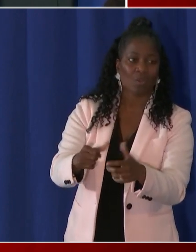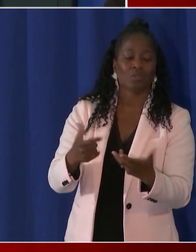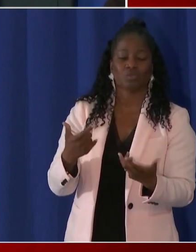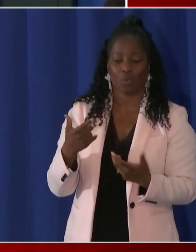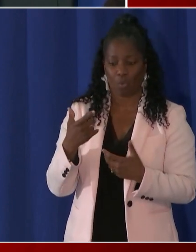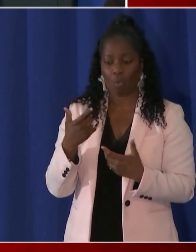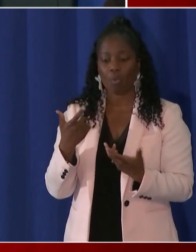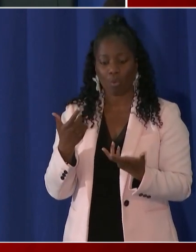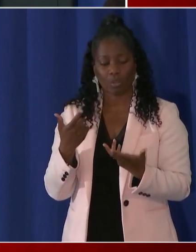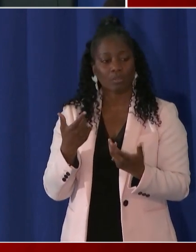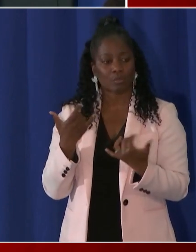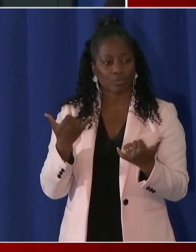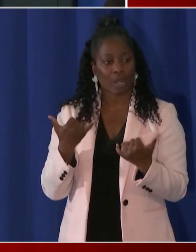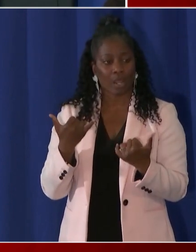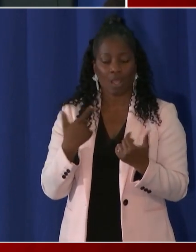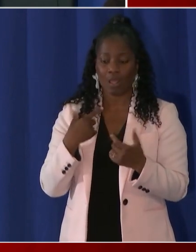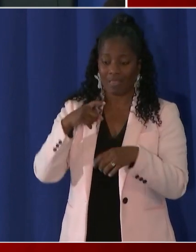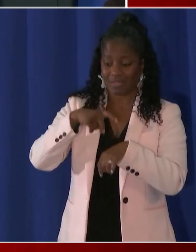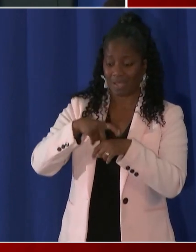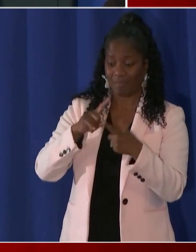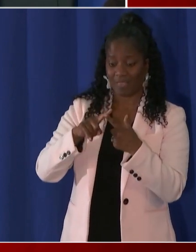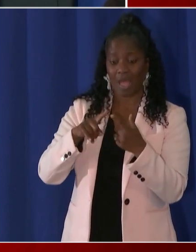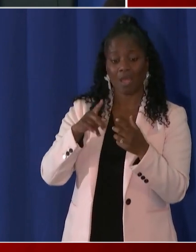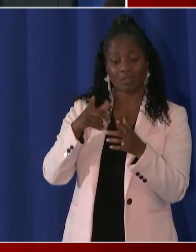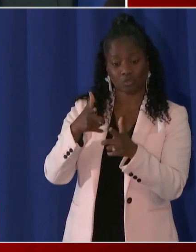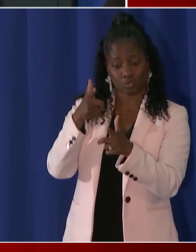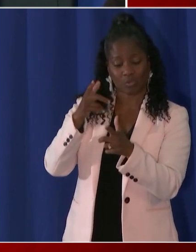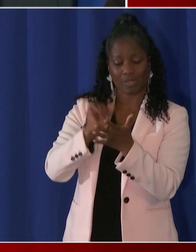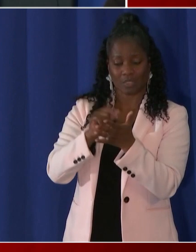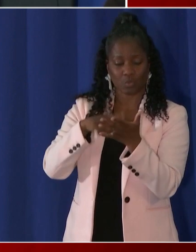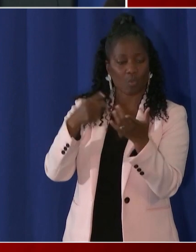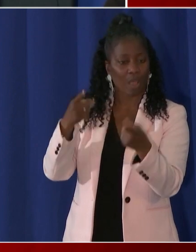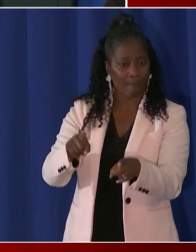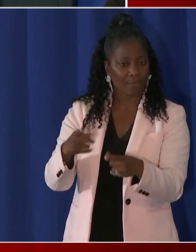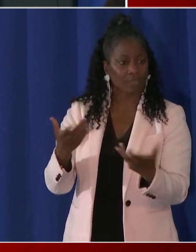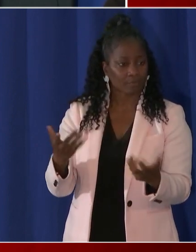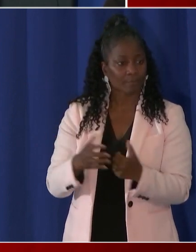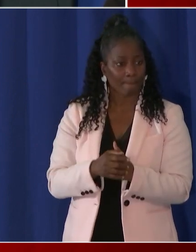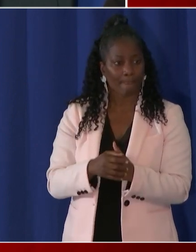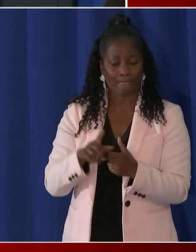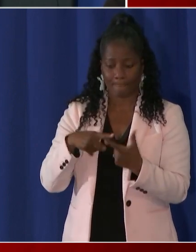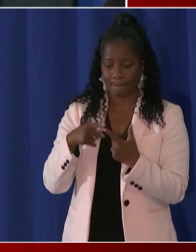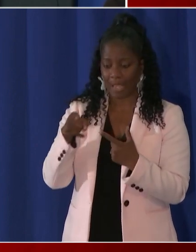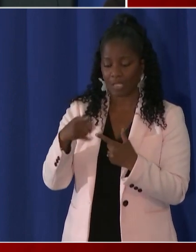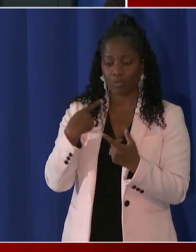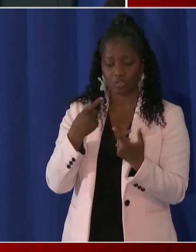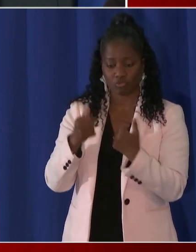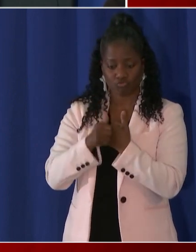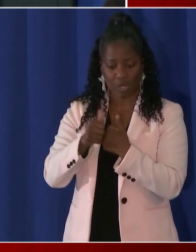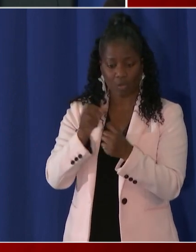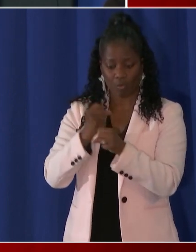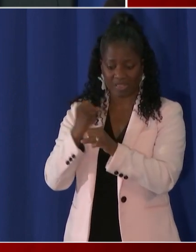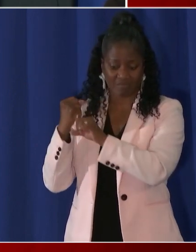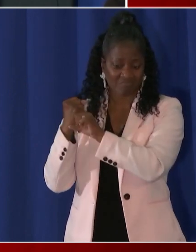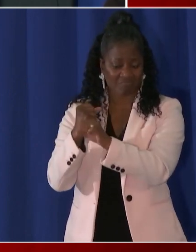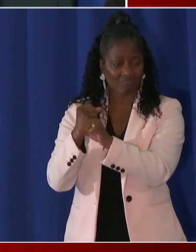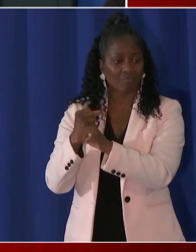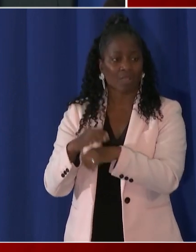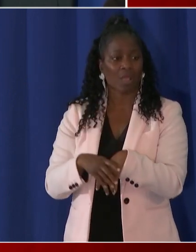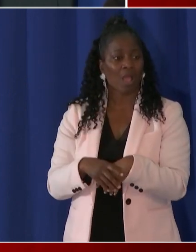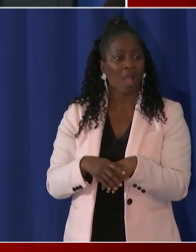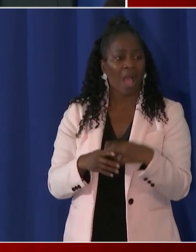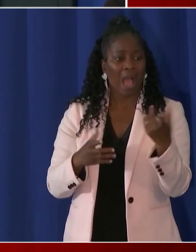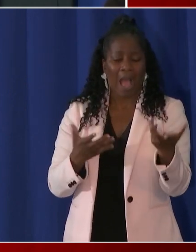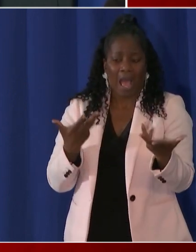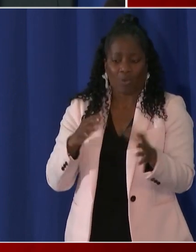the investigation, at the time of the shooting, that's what was going on with this guy threatening this metal pole. I mean, I don't